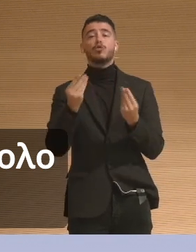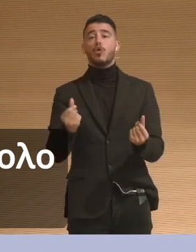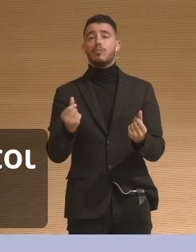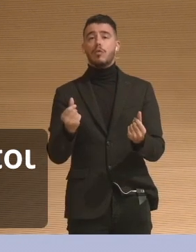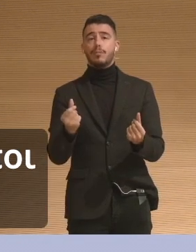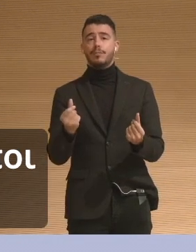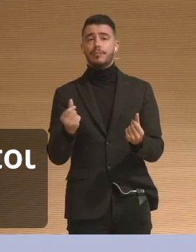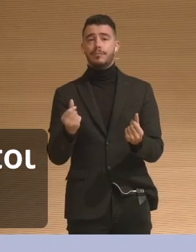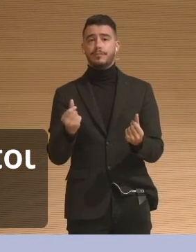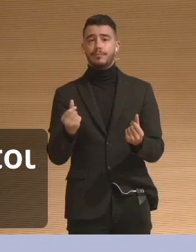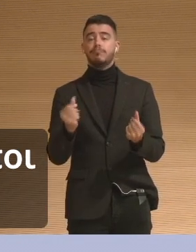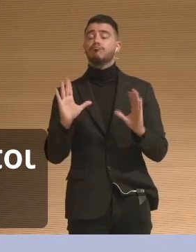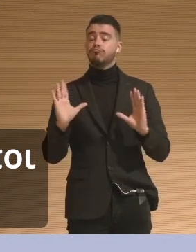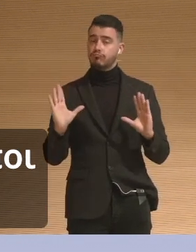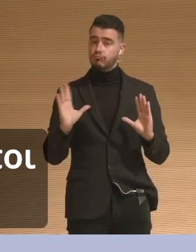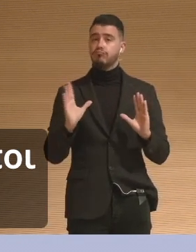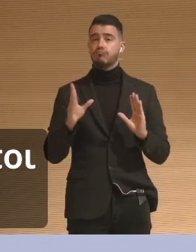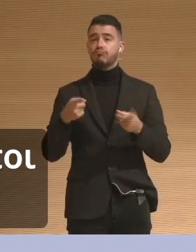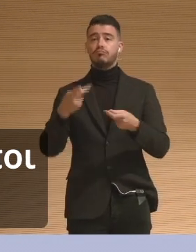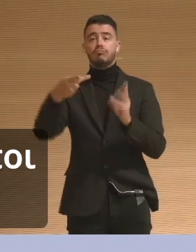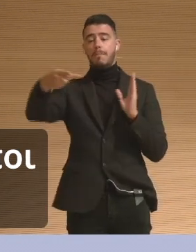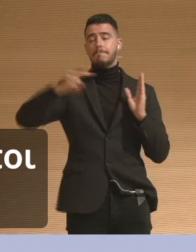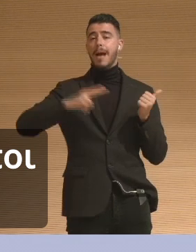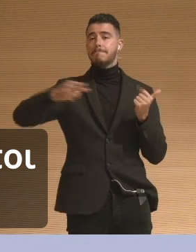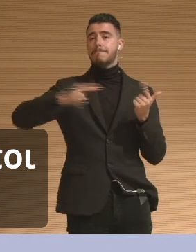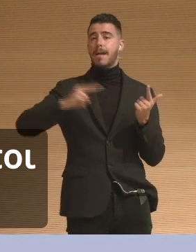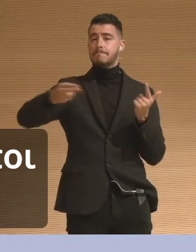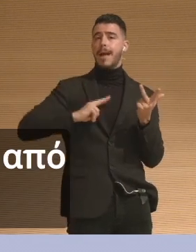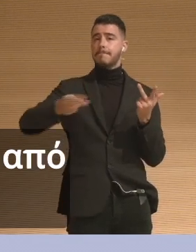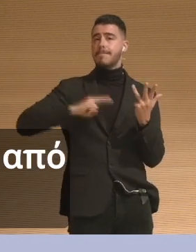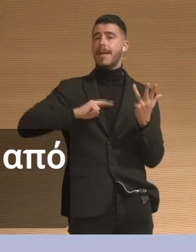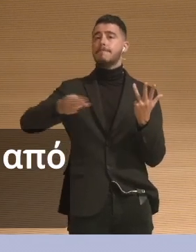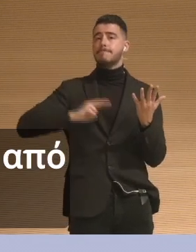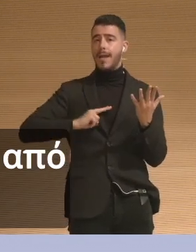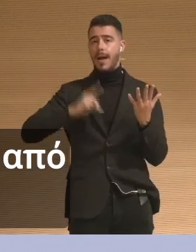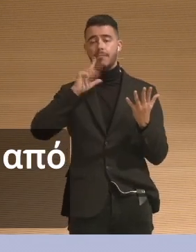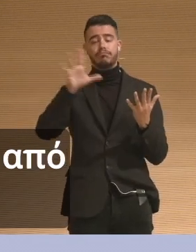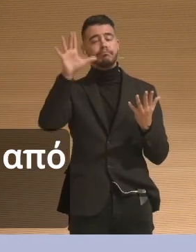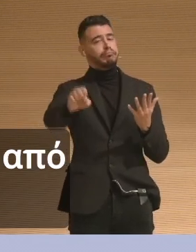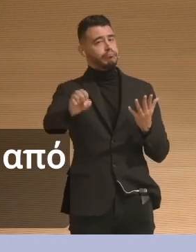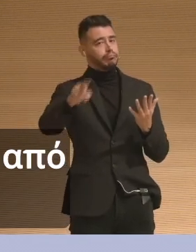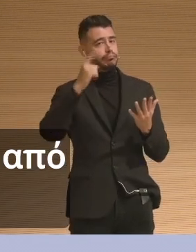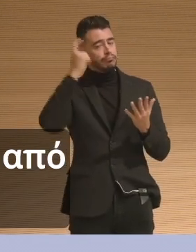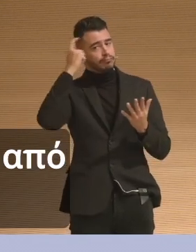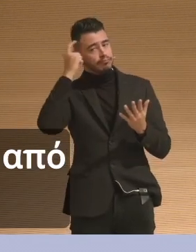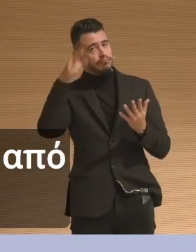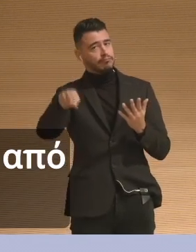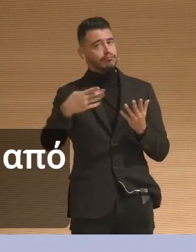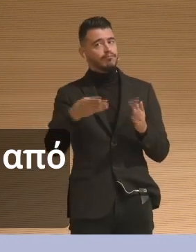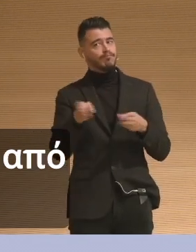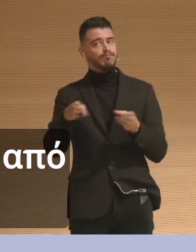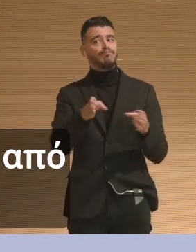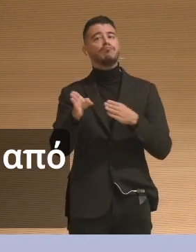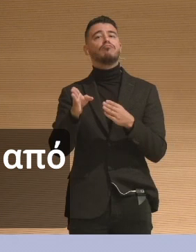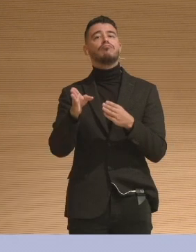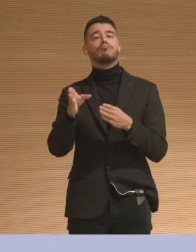population. And also we can track who are the people more likely to be prescribed the social prescribing and who are more likely to be benefits